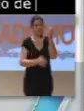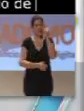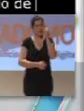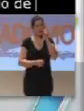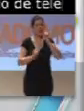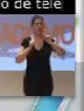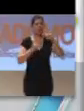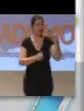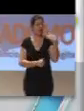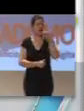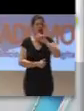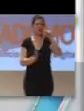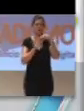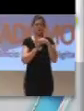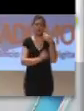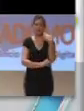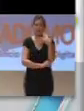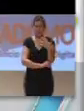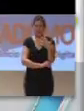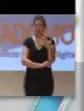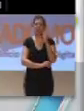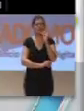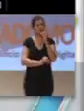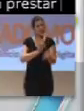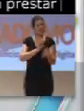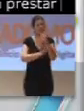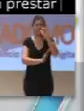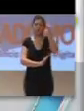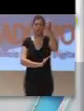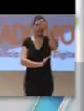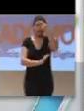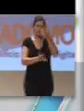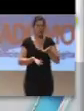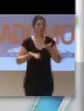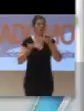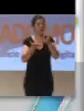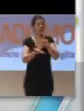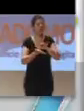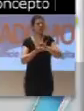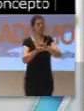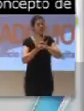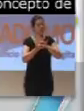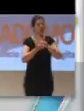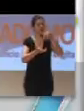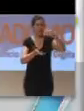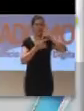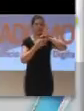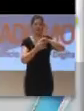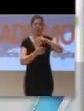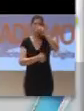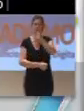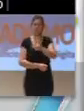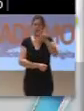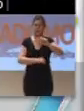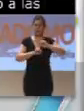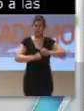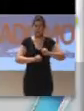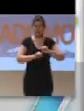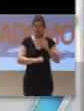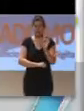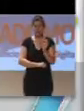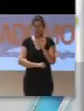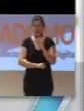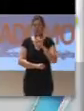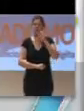service started being given in 2005, even though it was born as a concept for service provision for